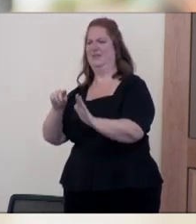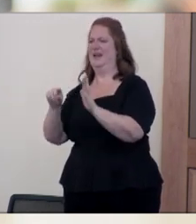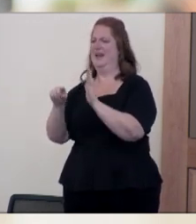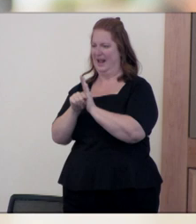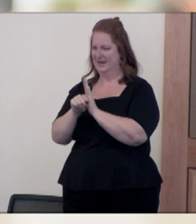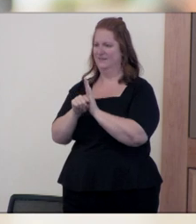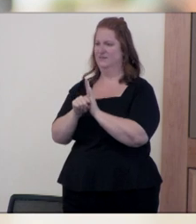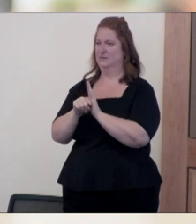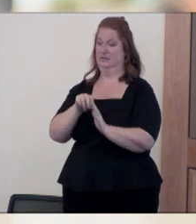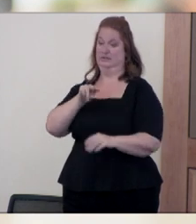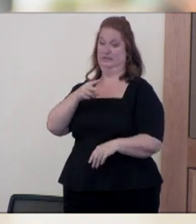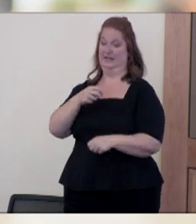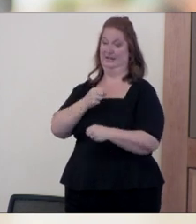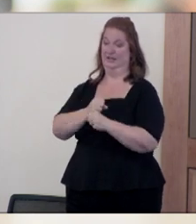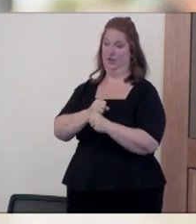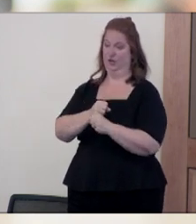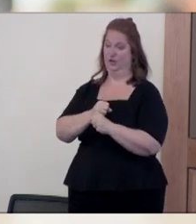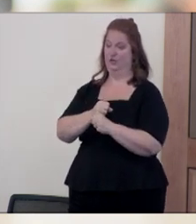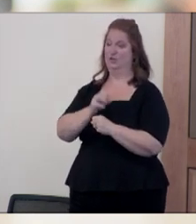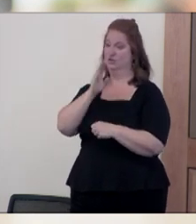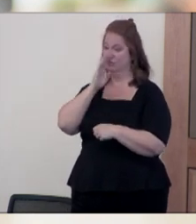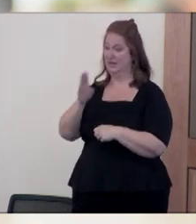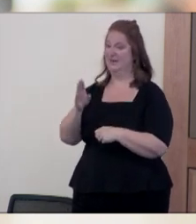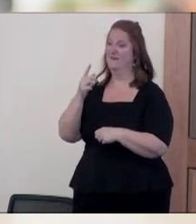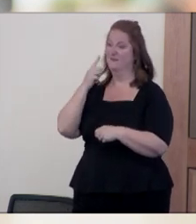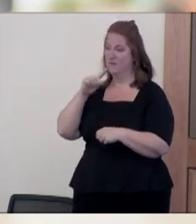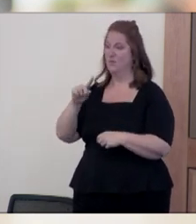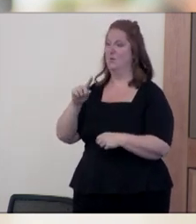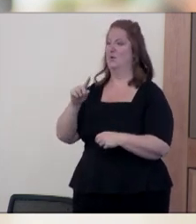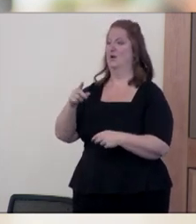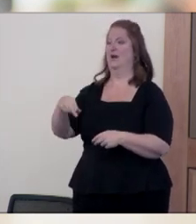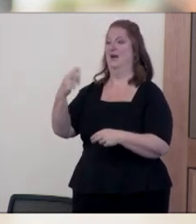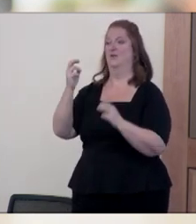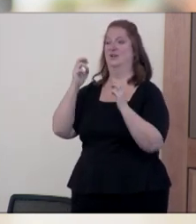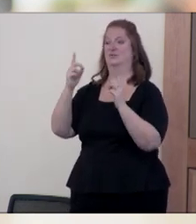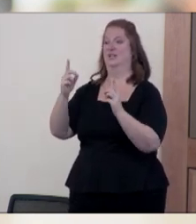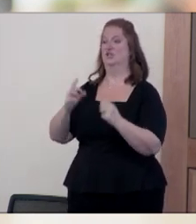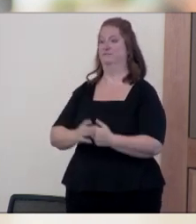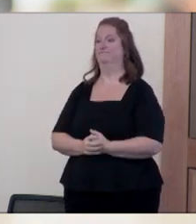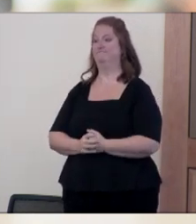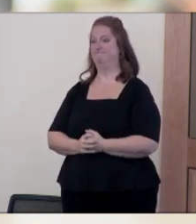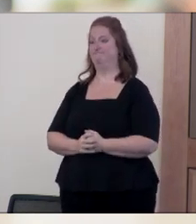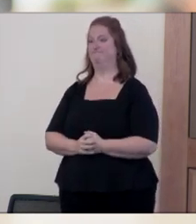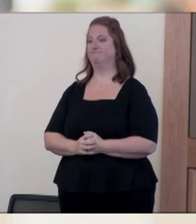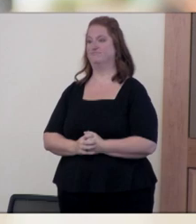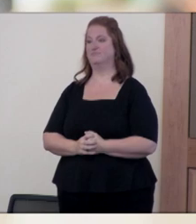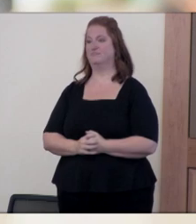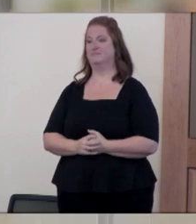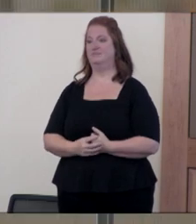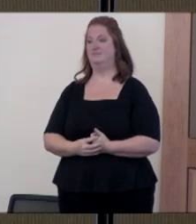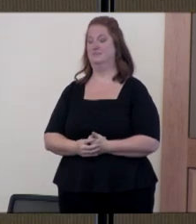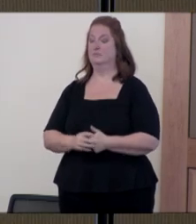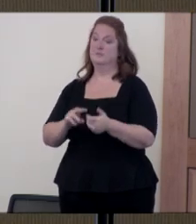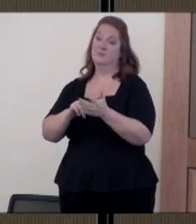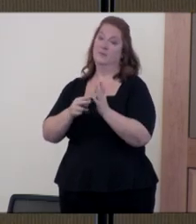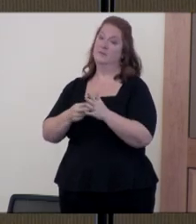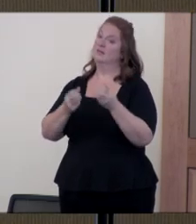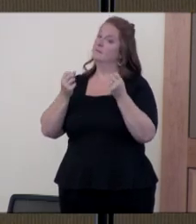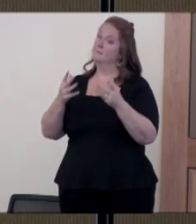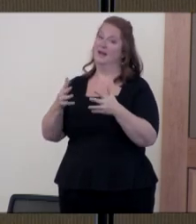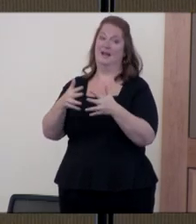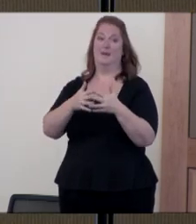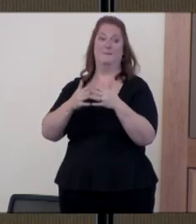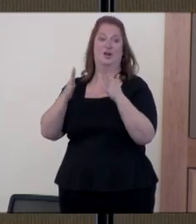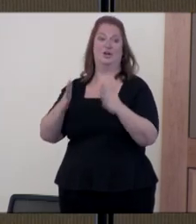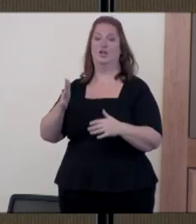row for the U.S. higher education market. In other words, a lot of America